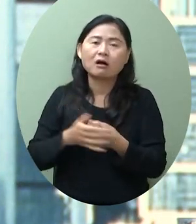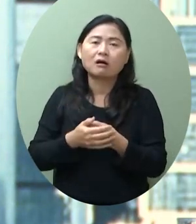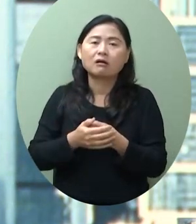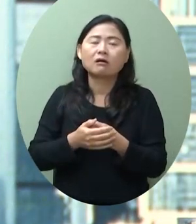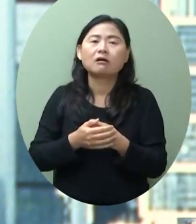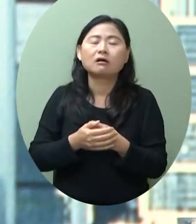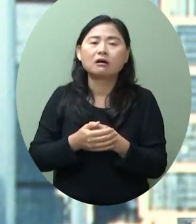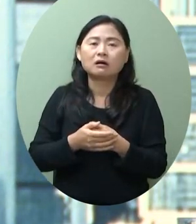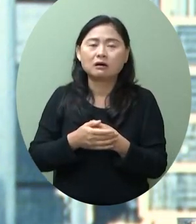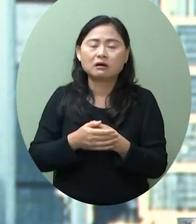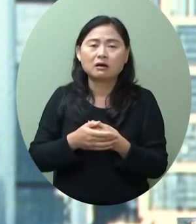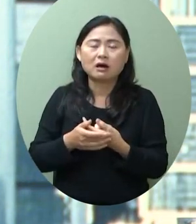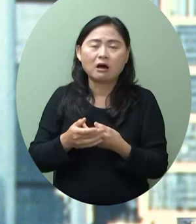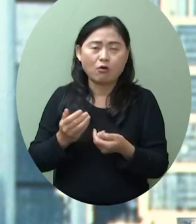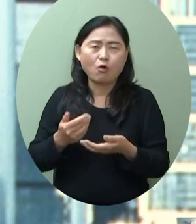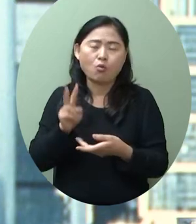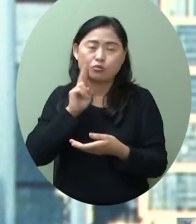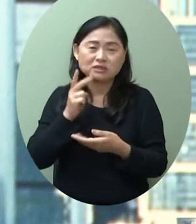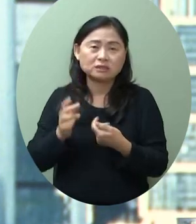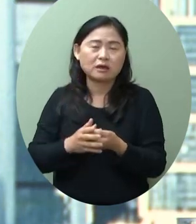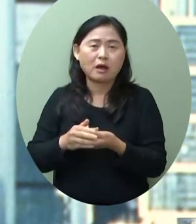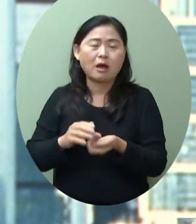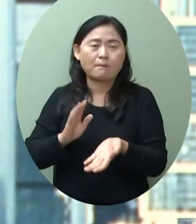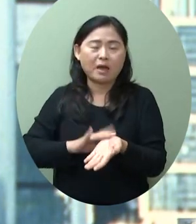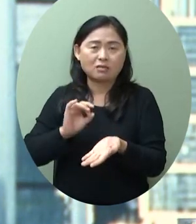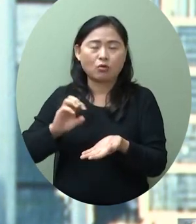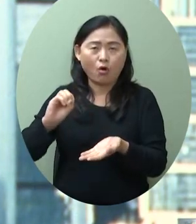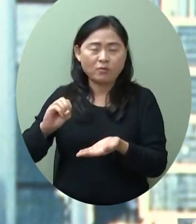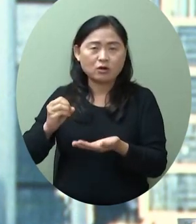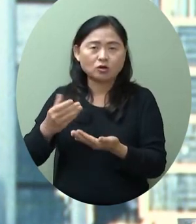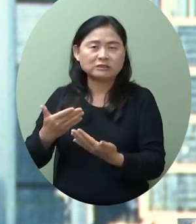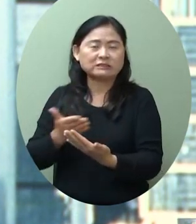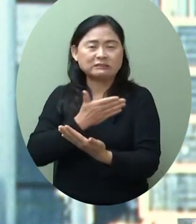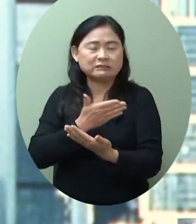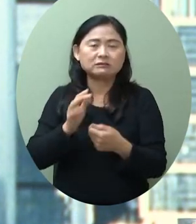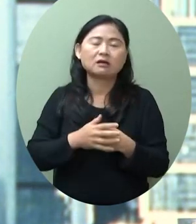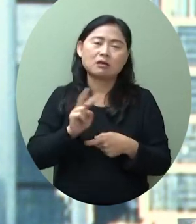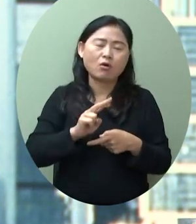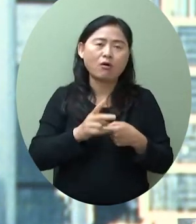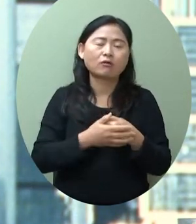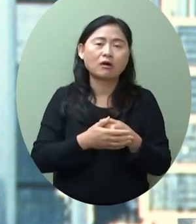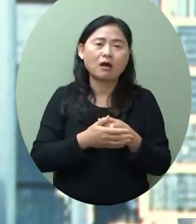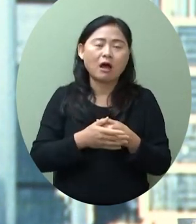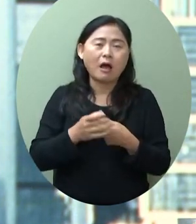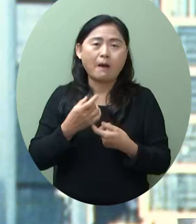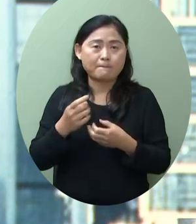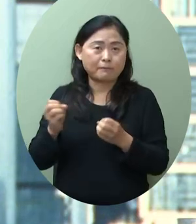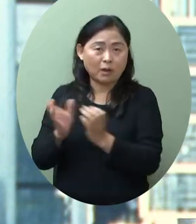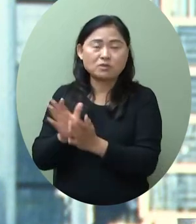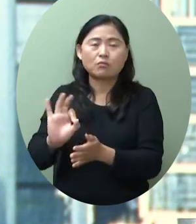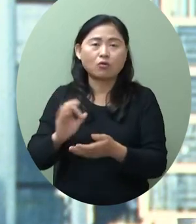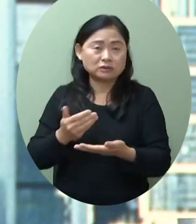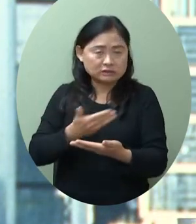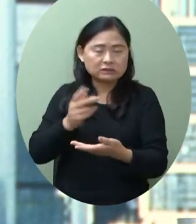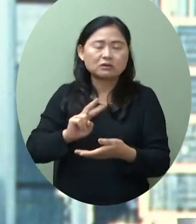or we would adopt other means, this is something that we will certainly consider. And that brings me to answering your second